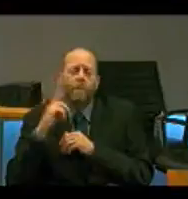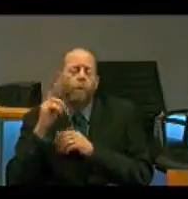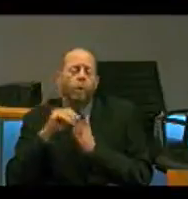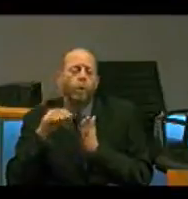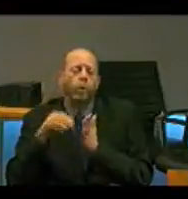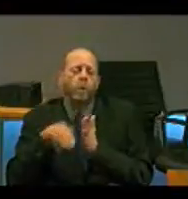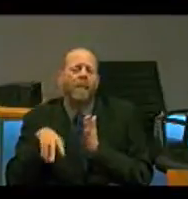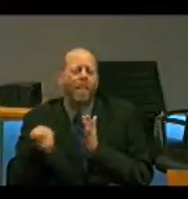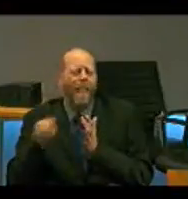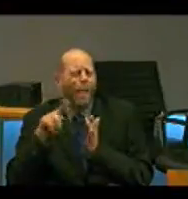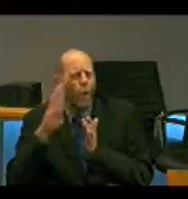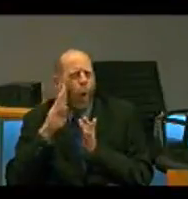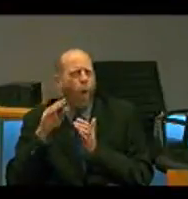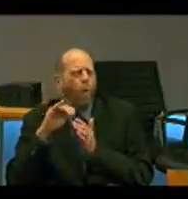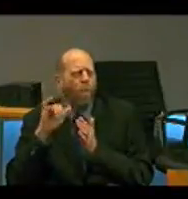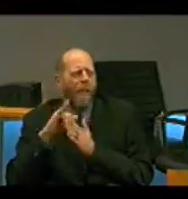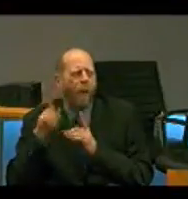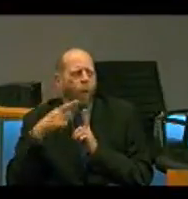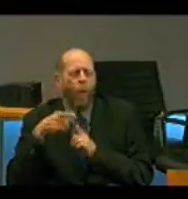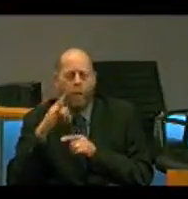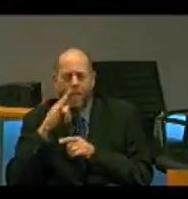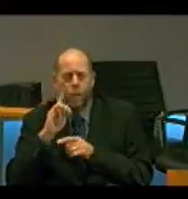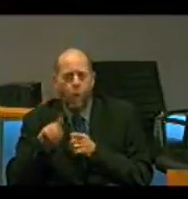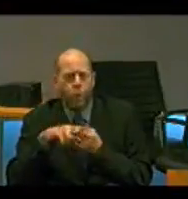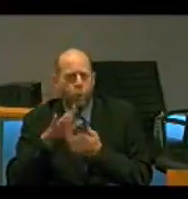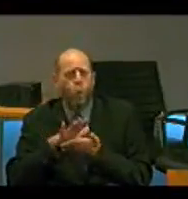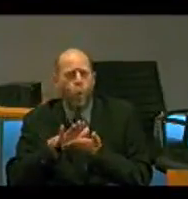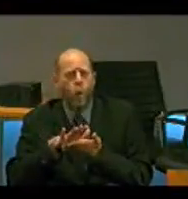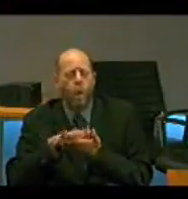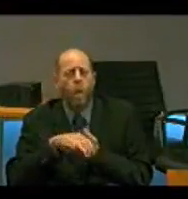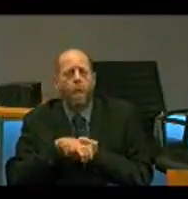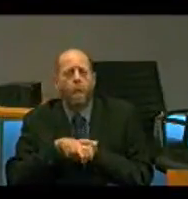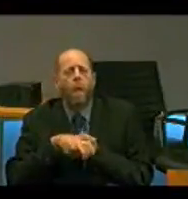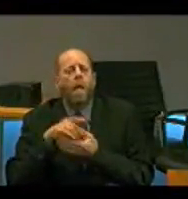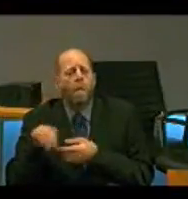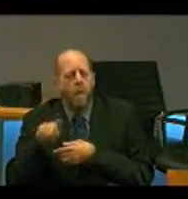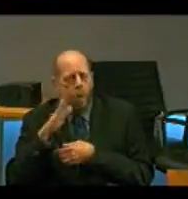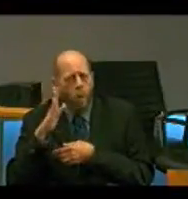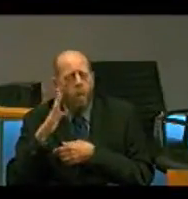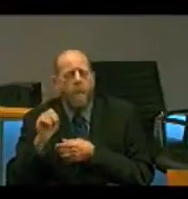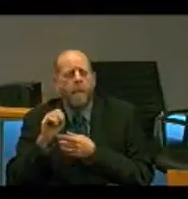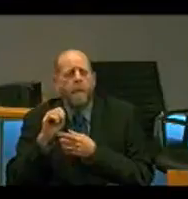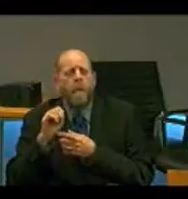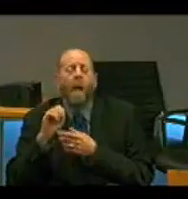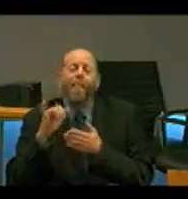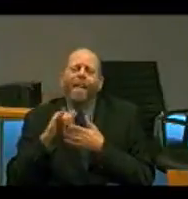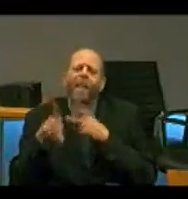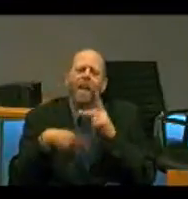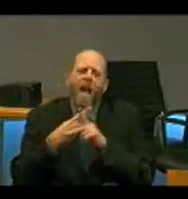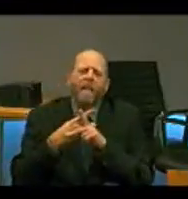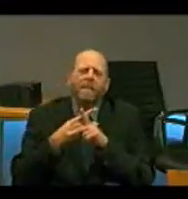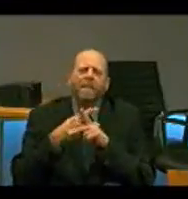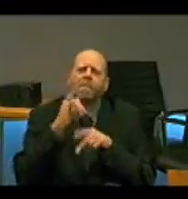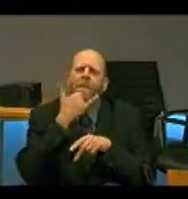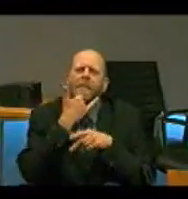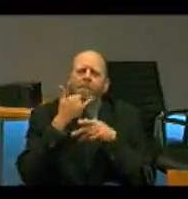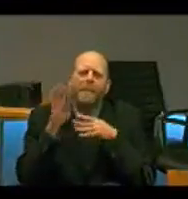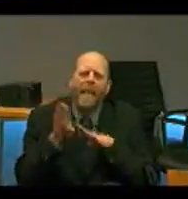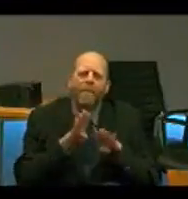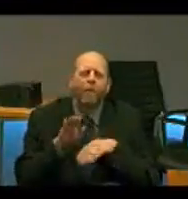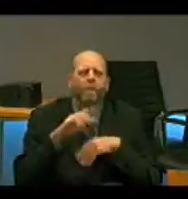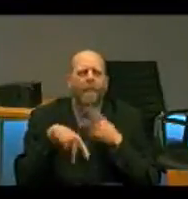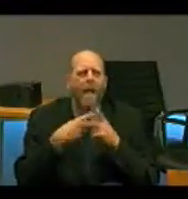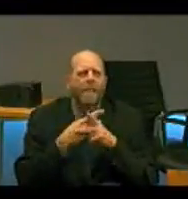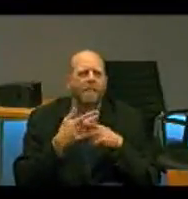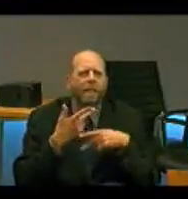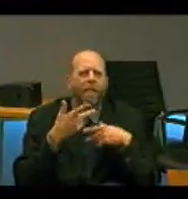students, they know that when their kids are going to school, they will be the kinds of misbehavior, the kinds